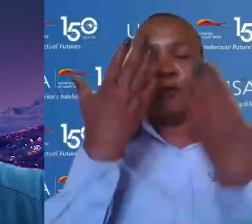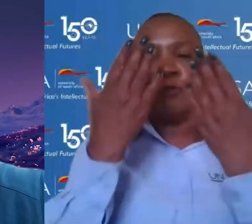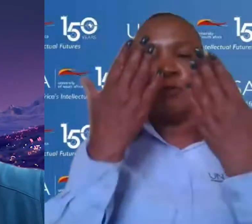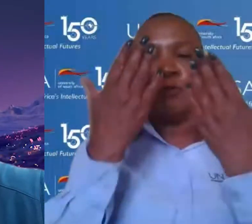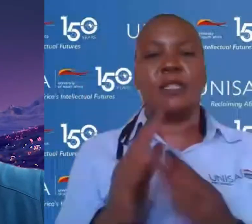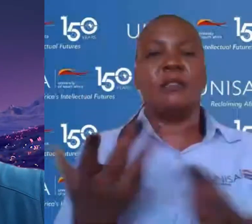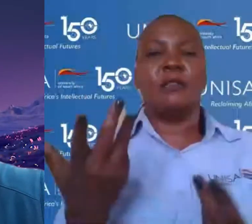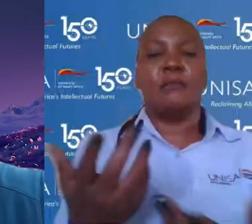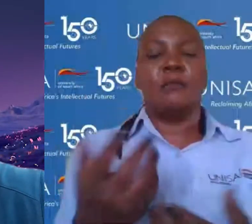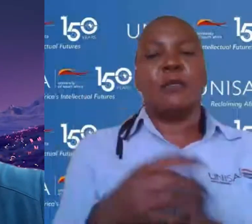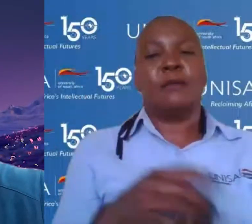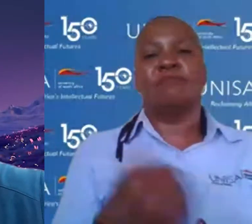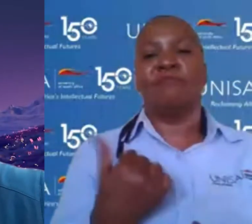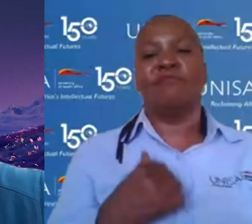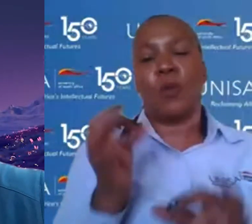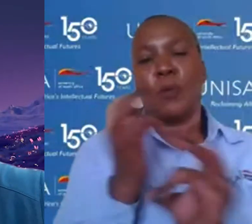Unfortunately,